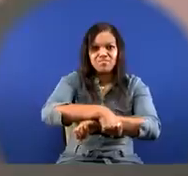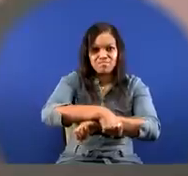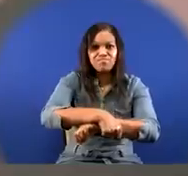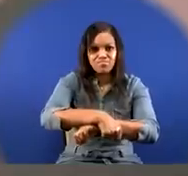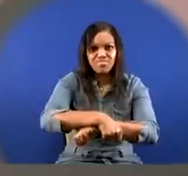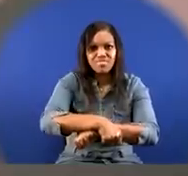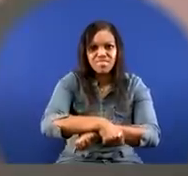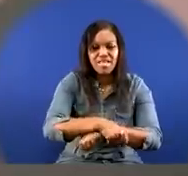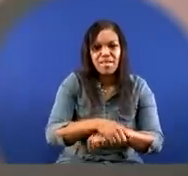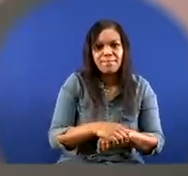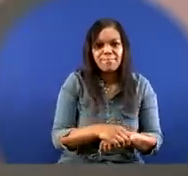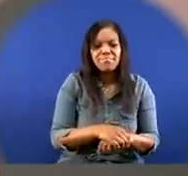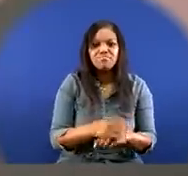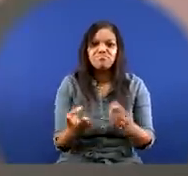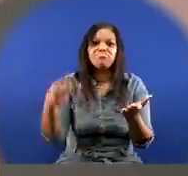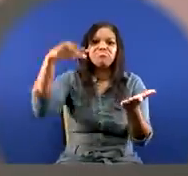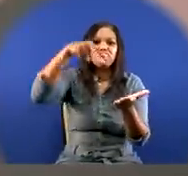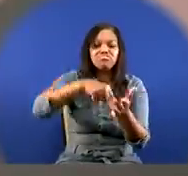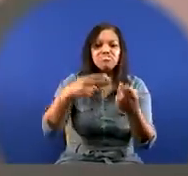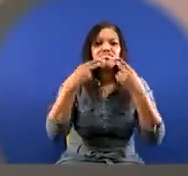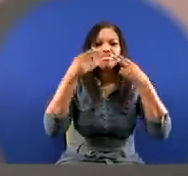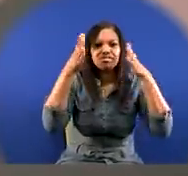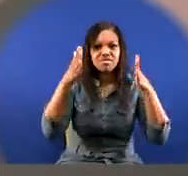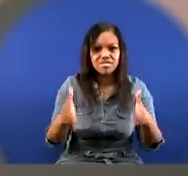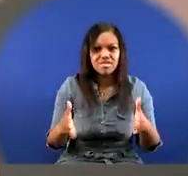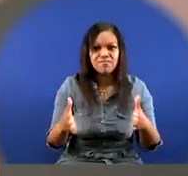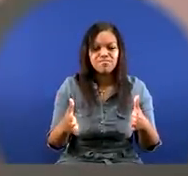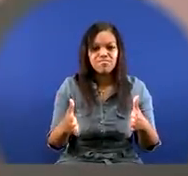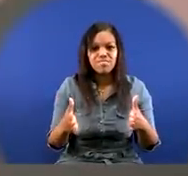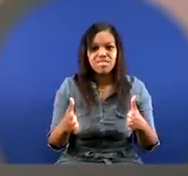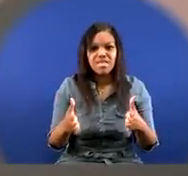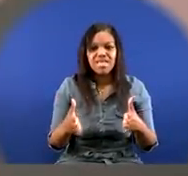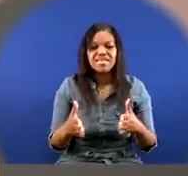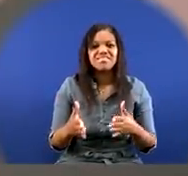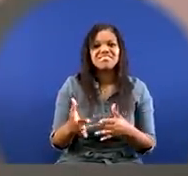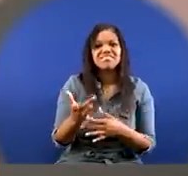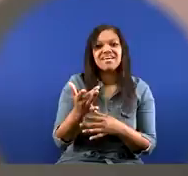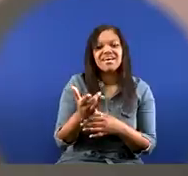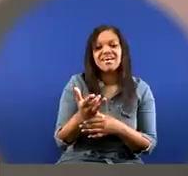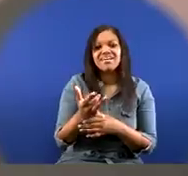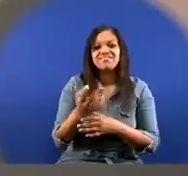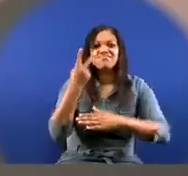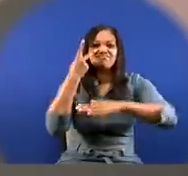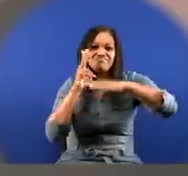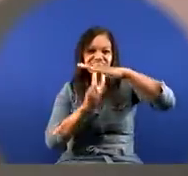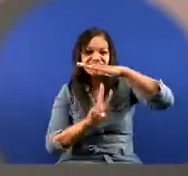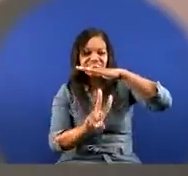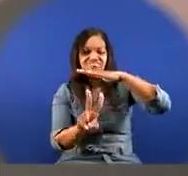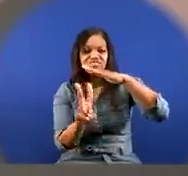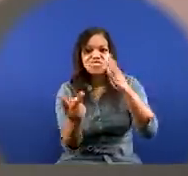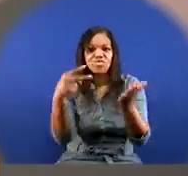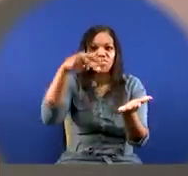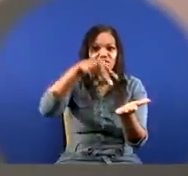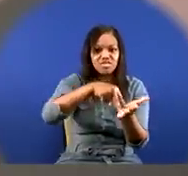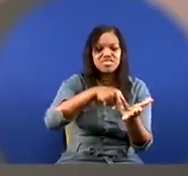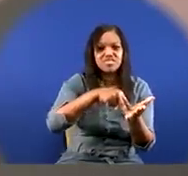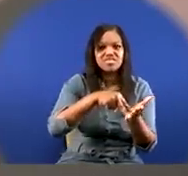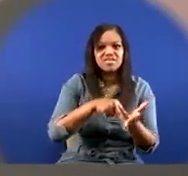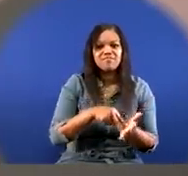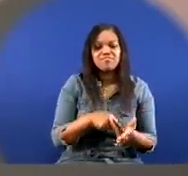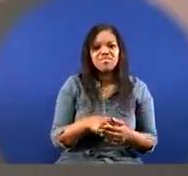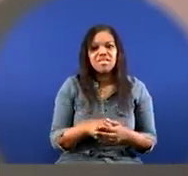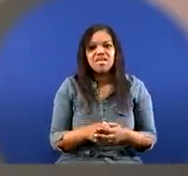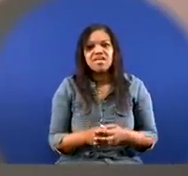The raising of these saints is a foretaste of the resurrection to which all believers can